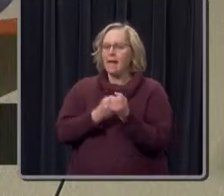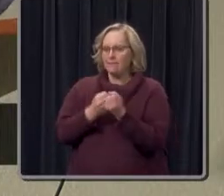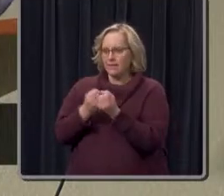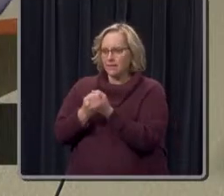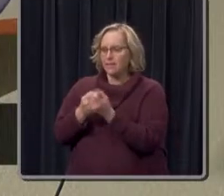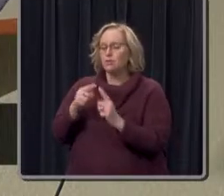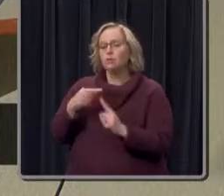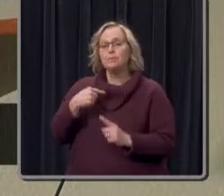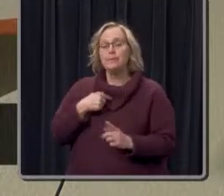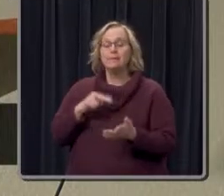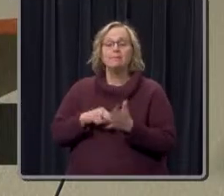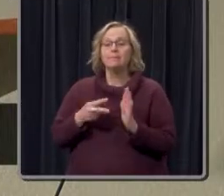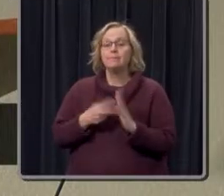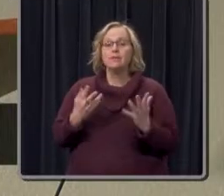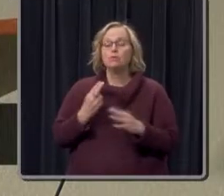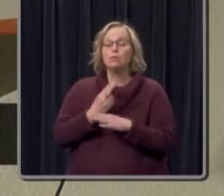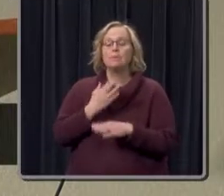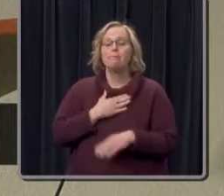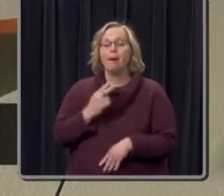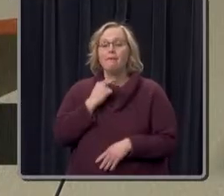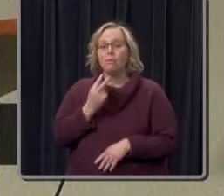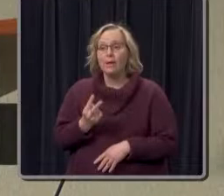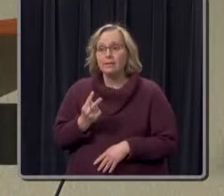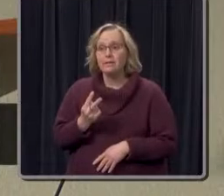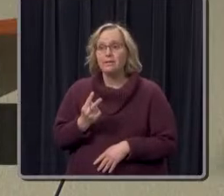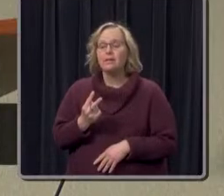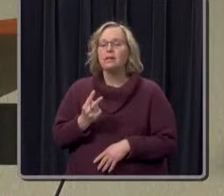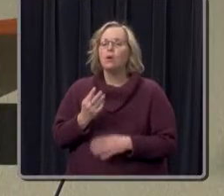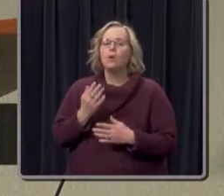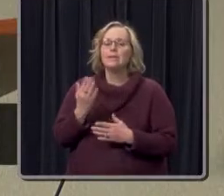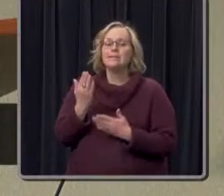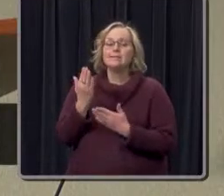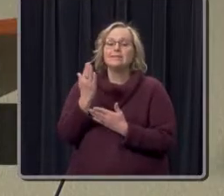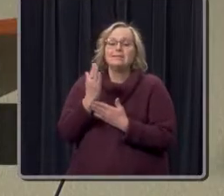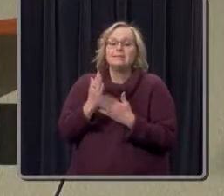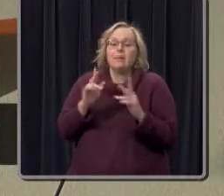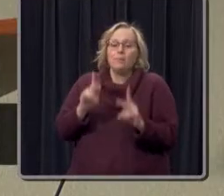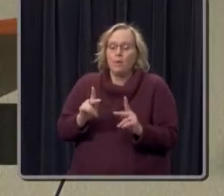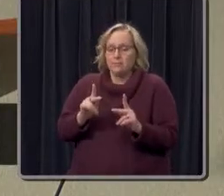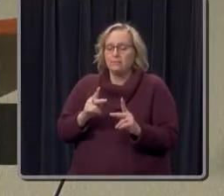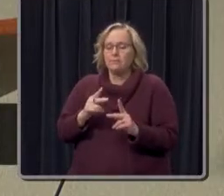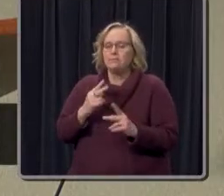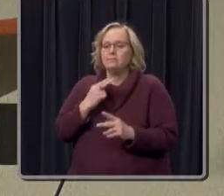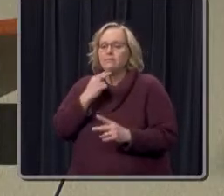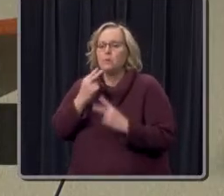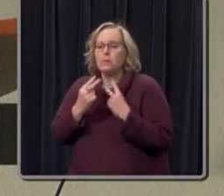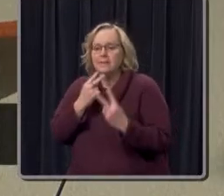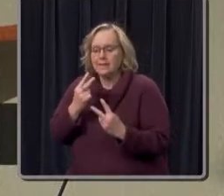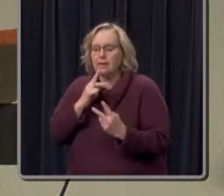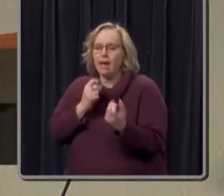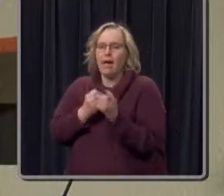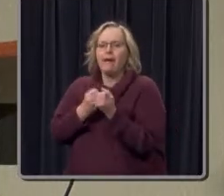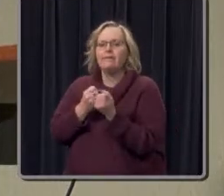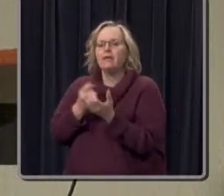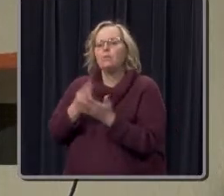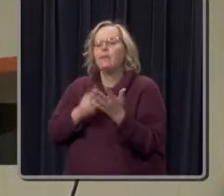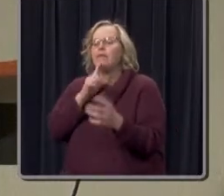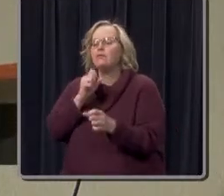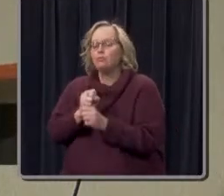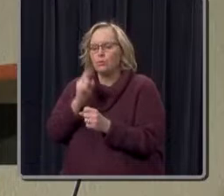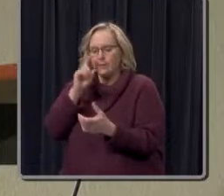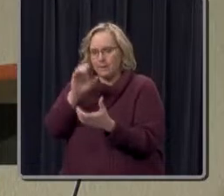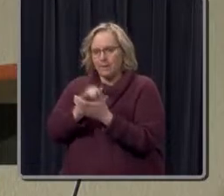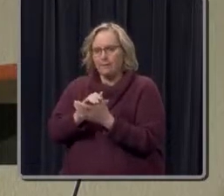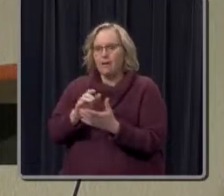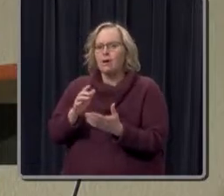to me, that means using my voice, someone using their voice, advocating for something that they truly believe in, something that hits home